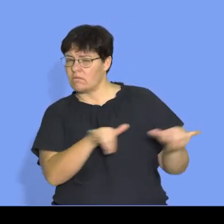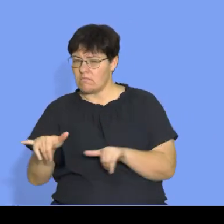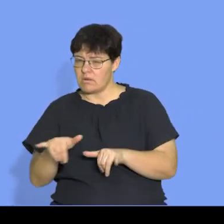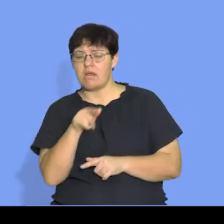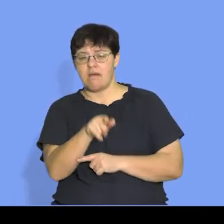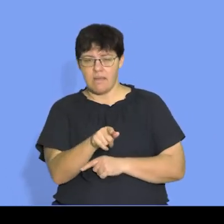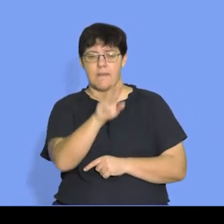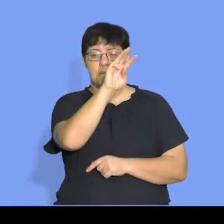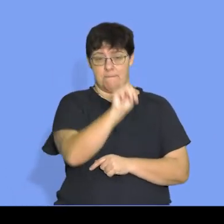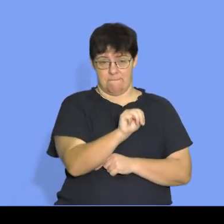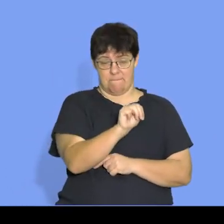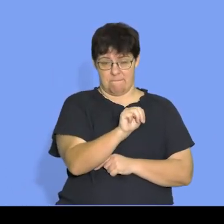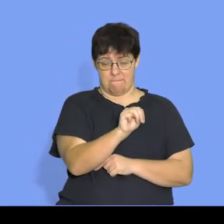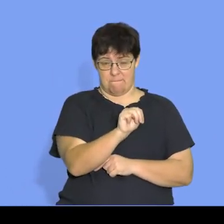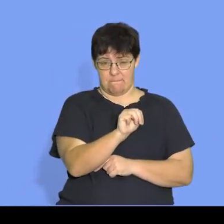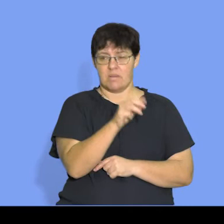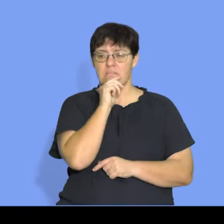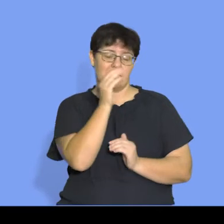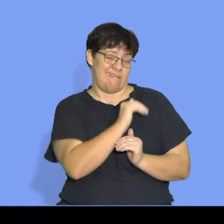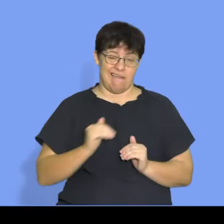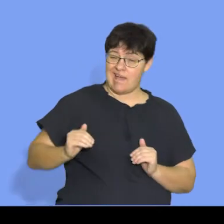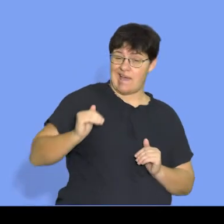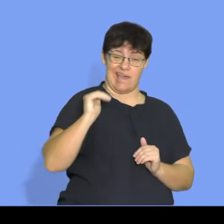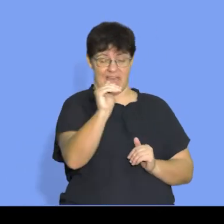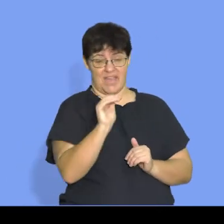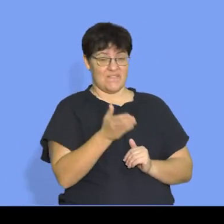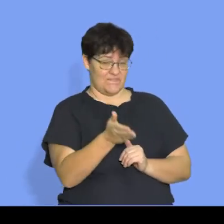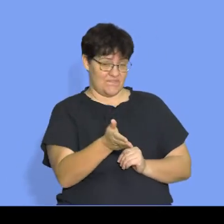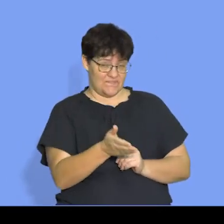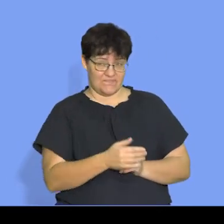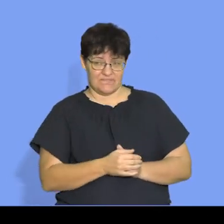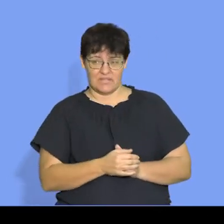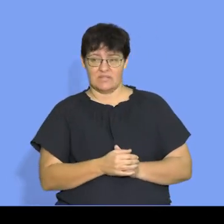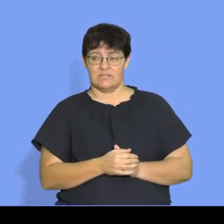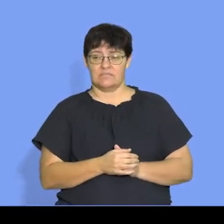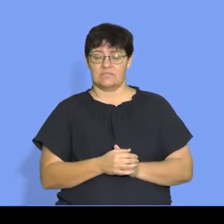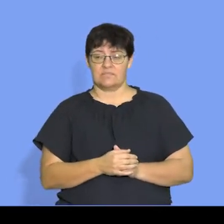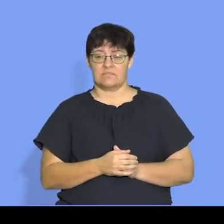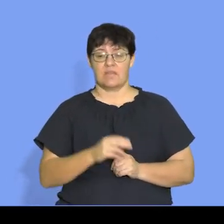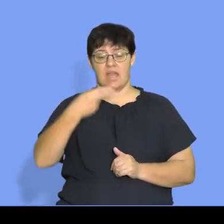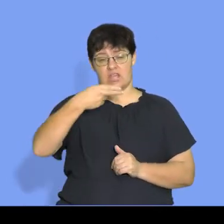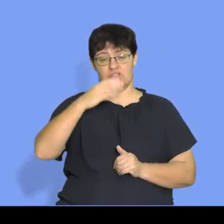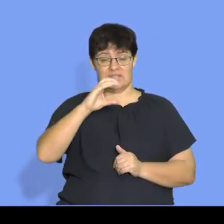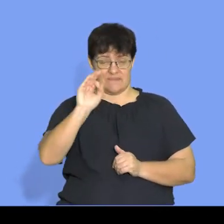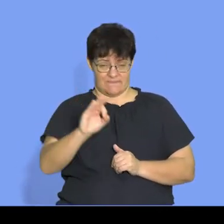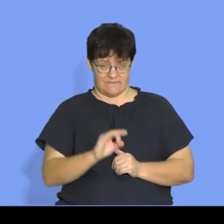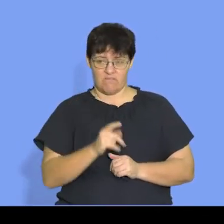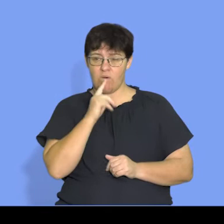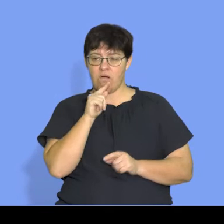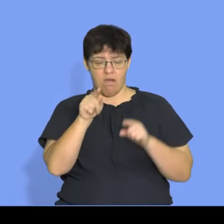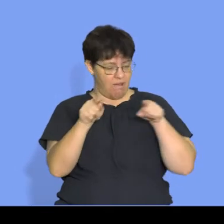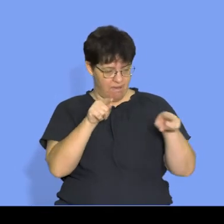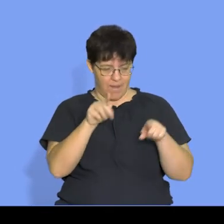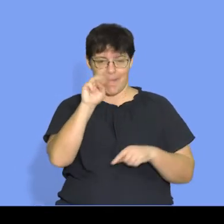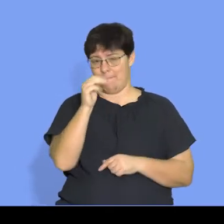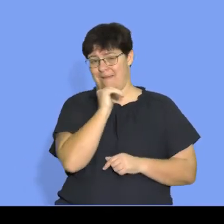m, which is actually the highest common factor, if we call it properly, is m for these two terms. So